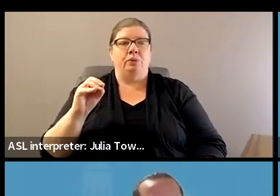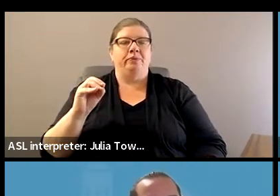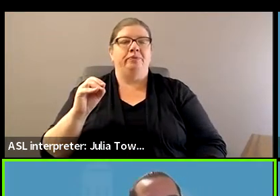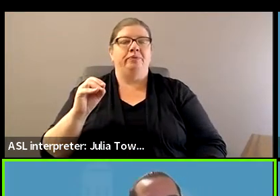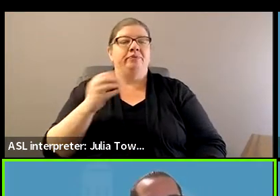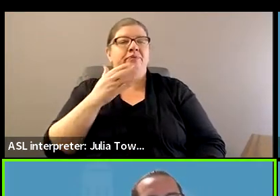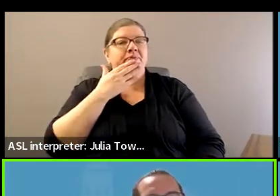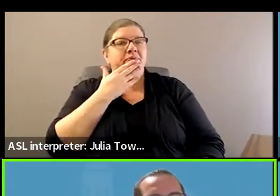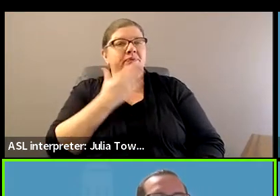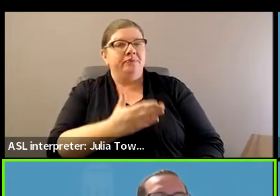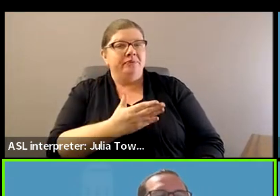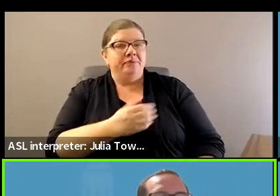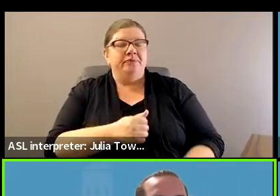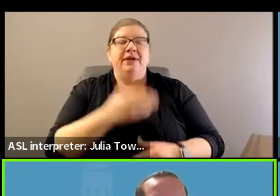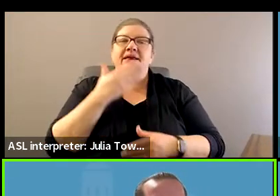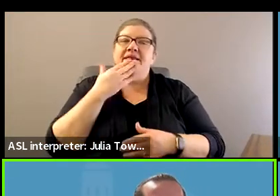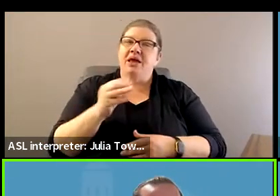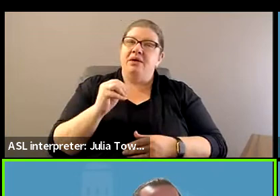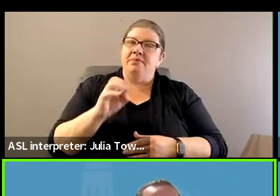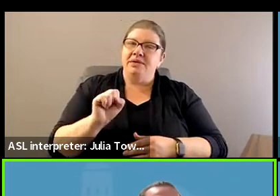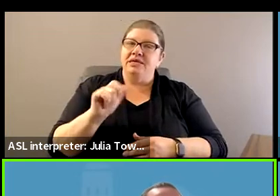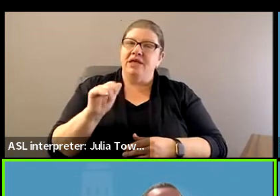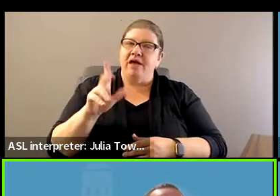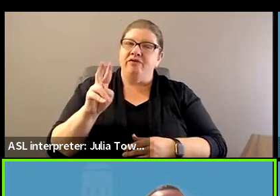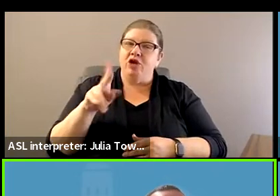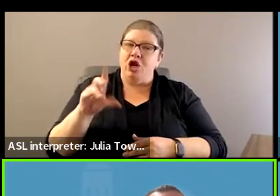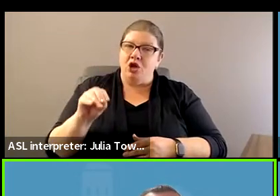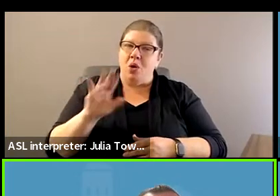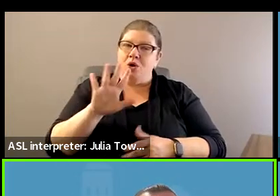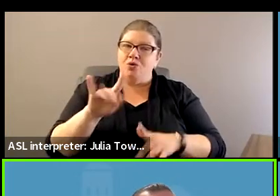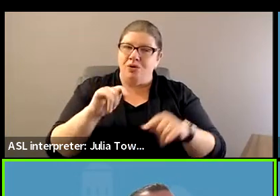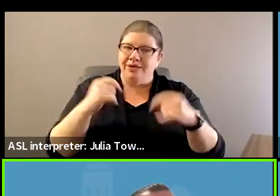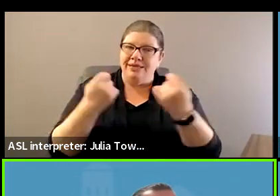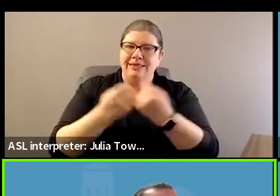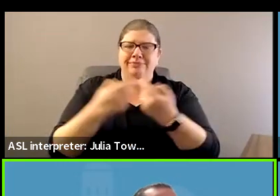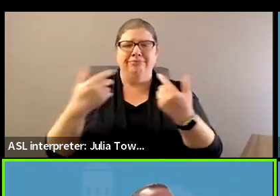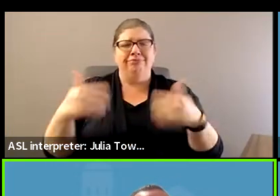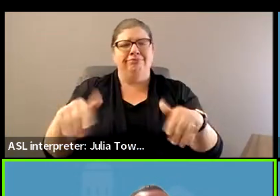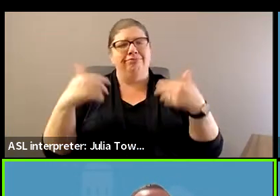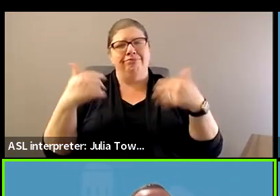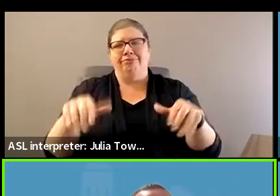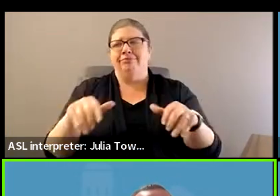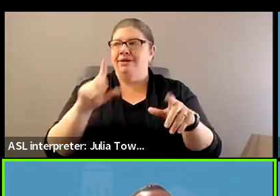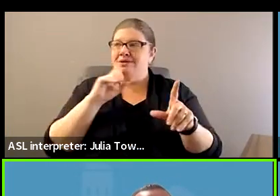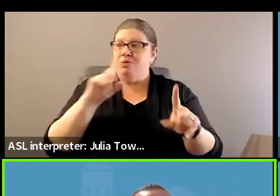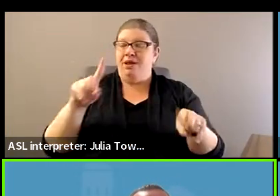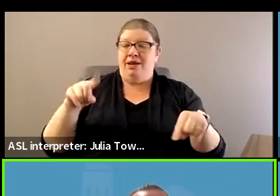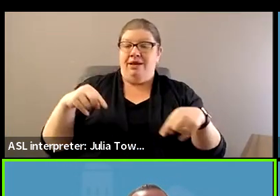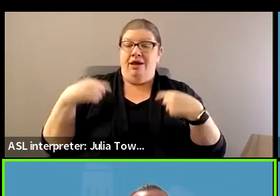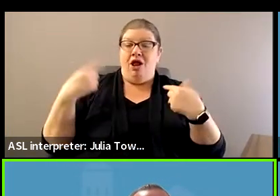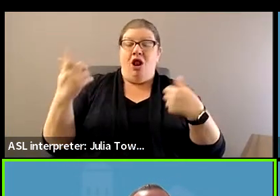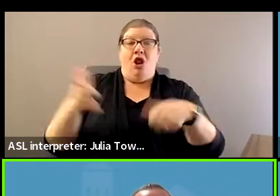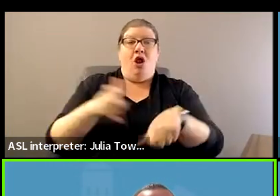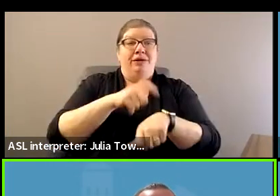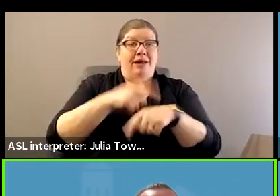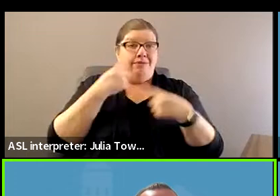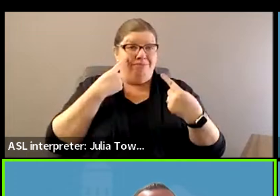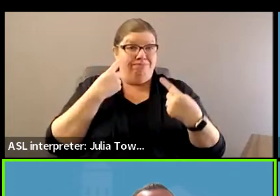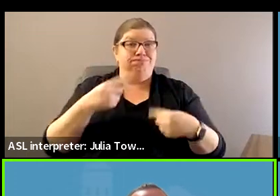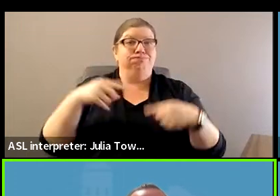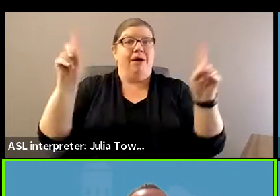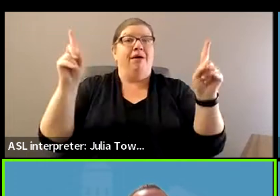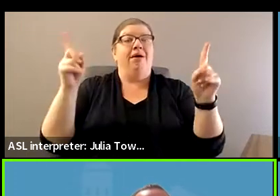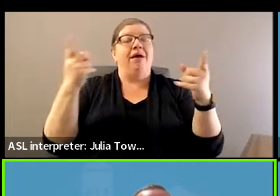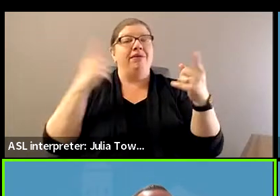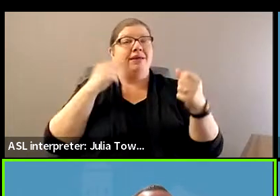you. Thank you, Ms. Alvarado, and to your team. This has been a long time coming, and I think a lot of people